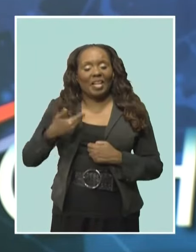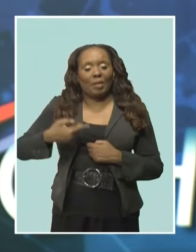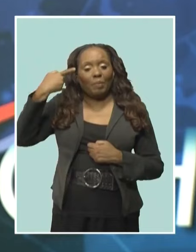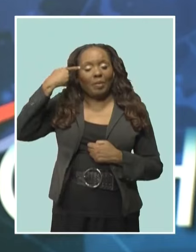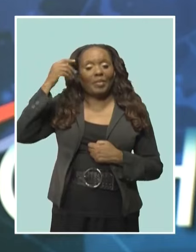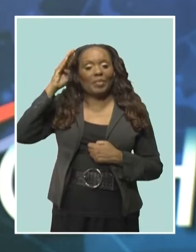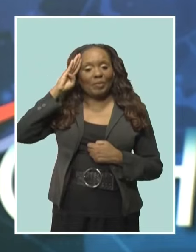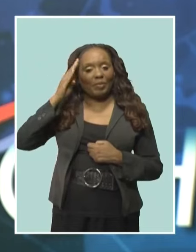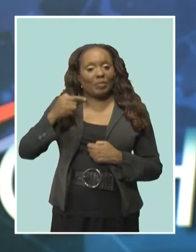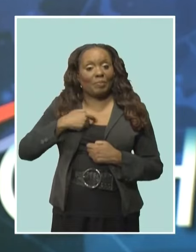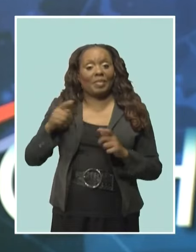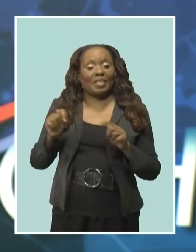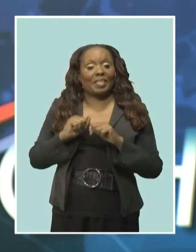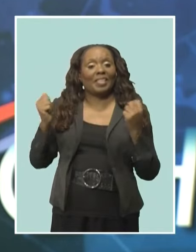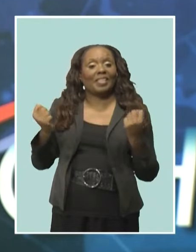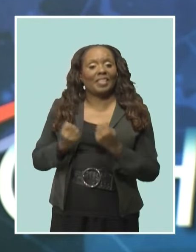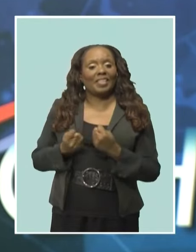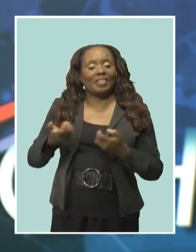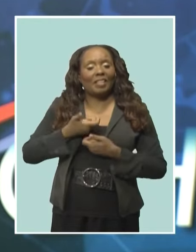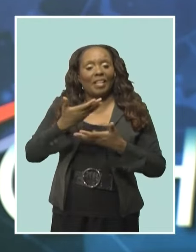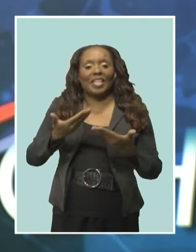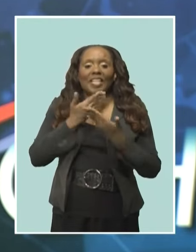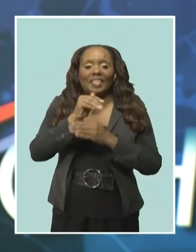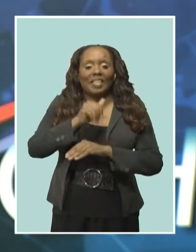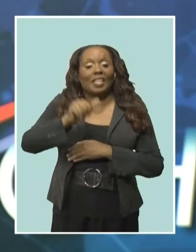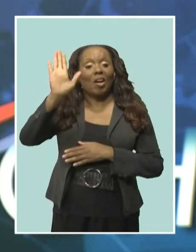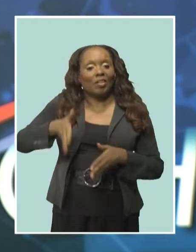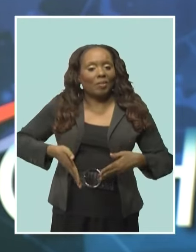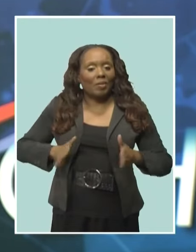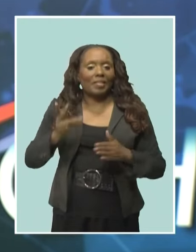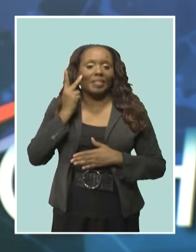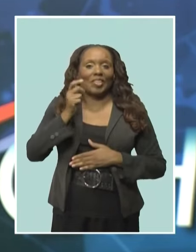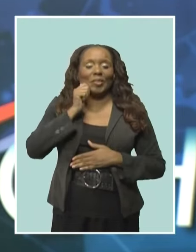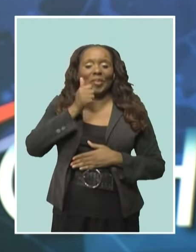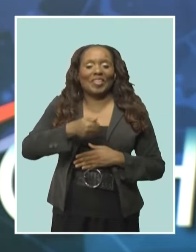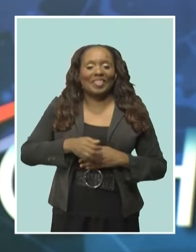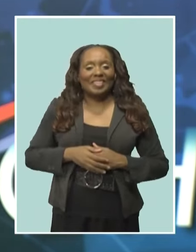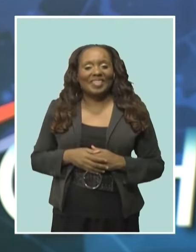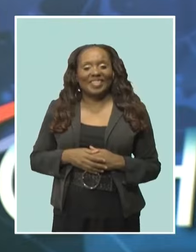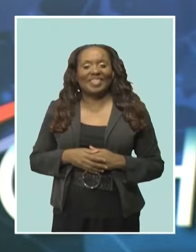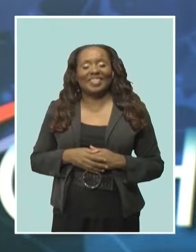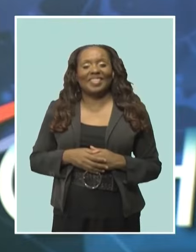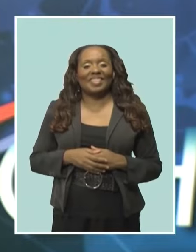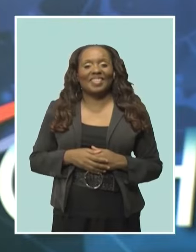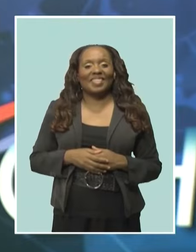Pearson Bowen. For the crew, to all of you, good night. By God's will, we'll see you tomorrow.